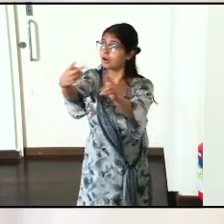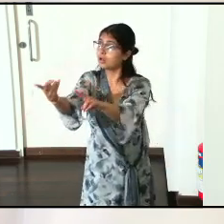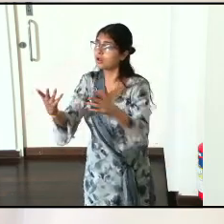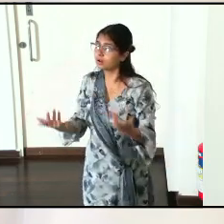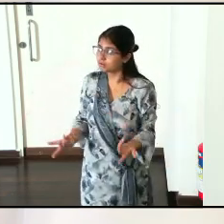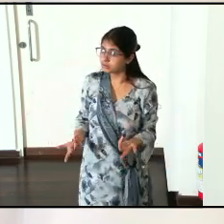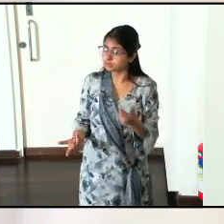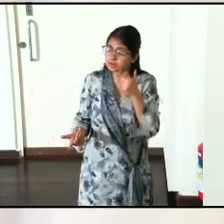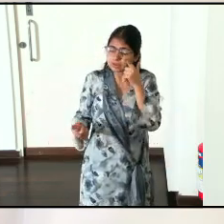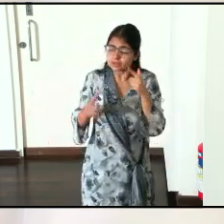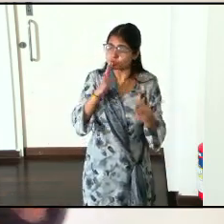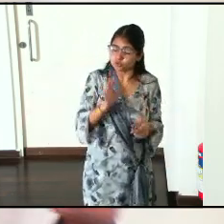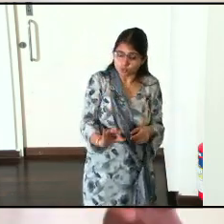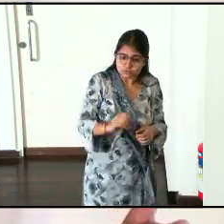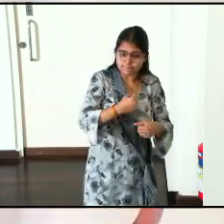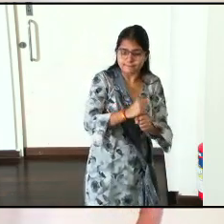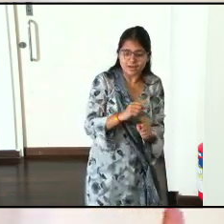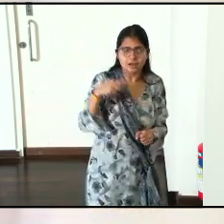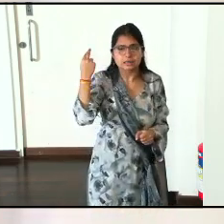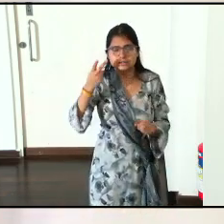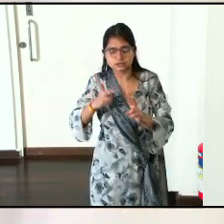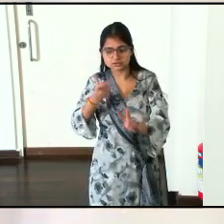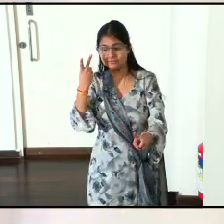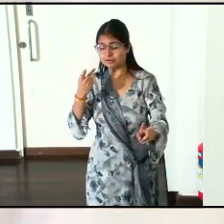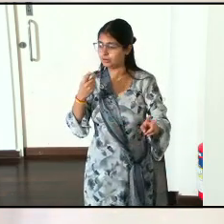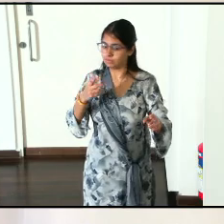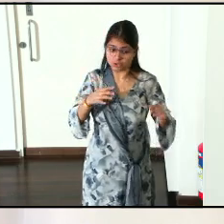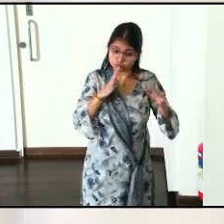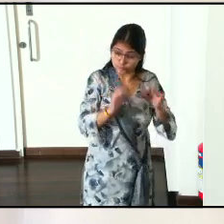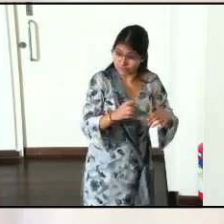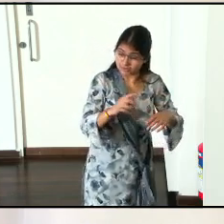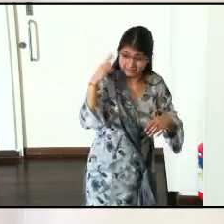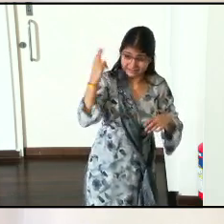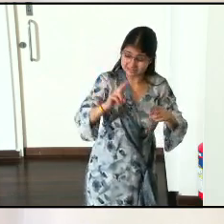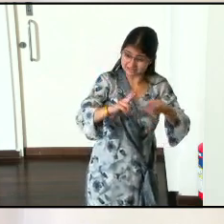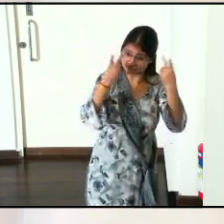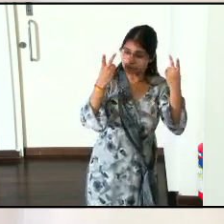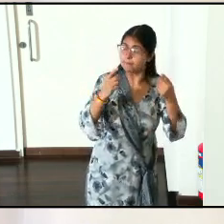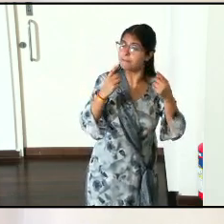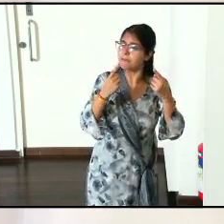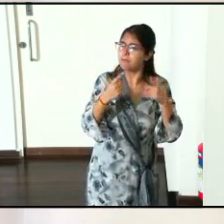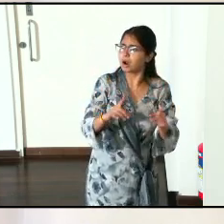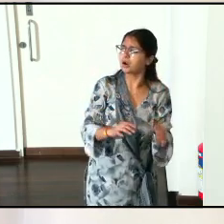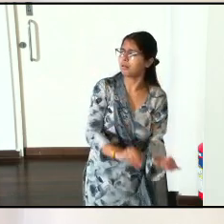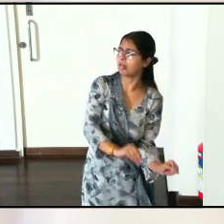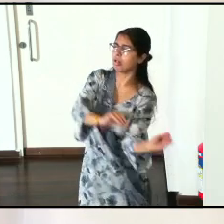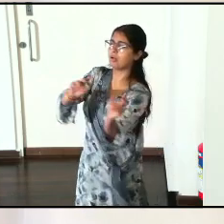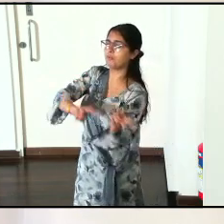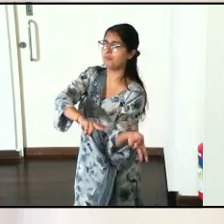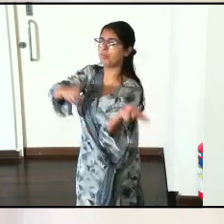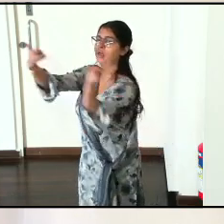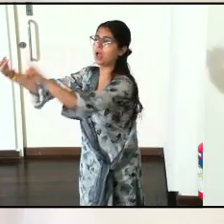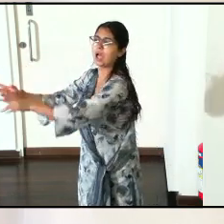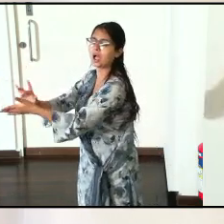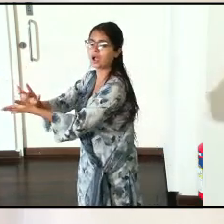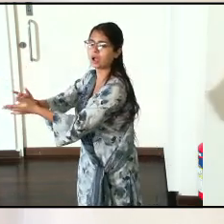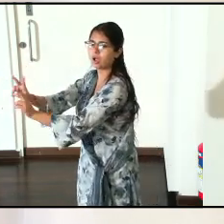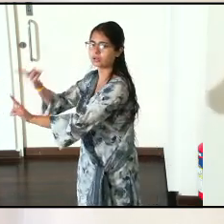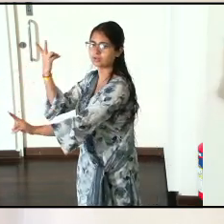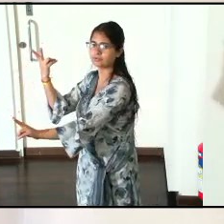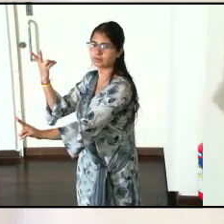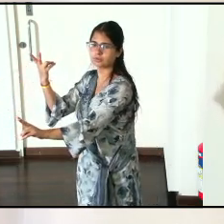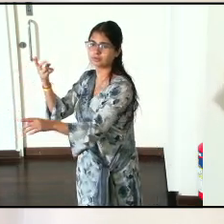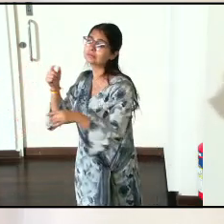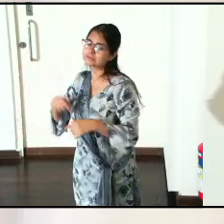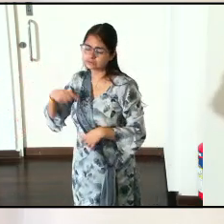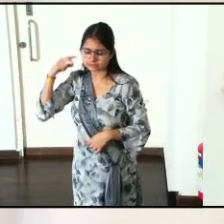a certain kind, which then ends up somewhere else, right? So there is something there that one does want to think